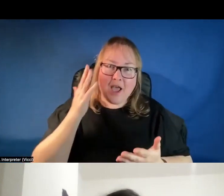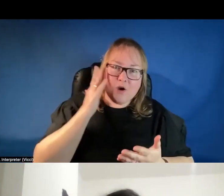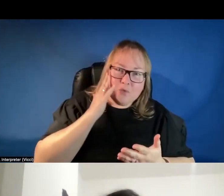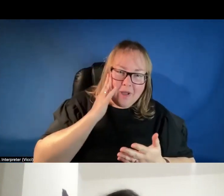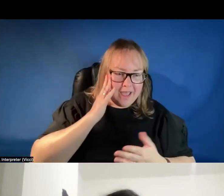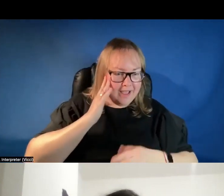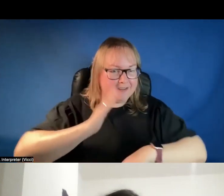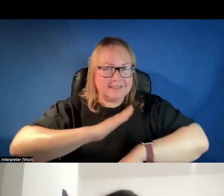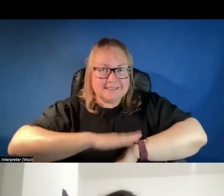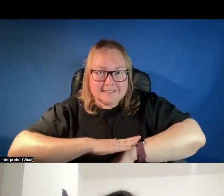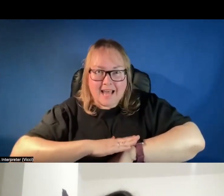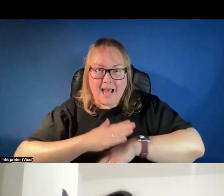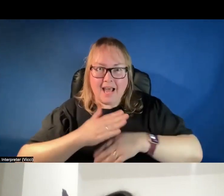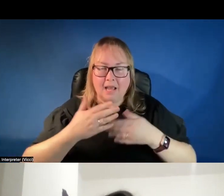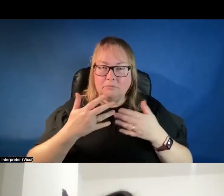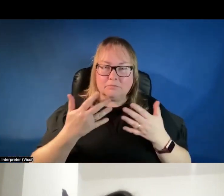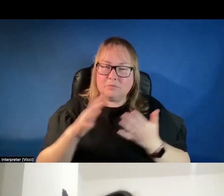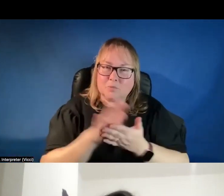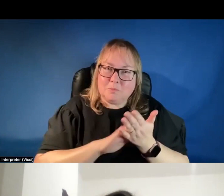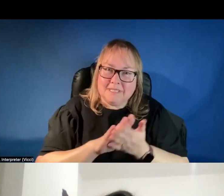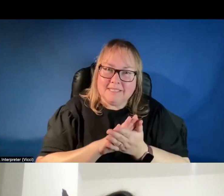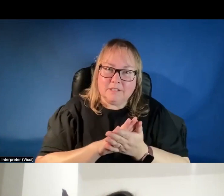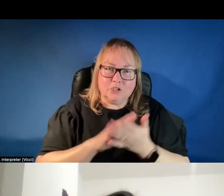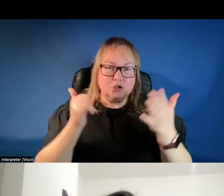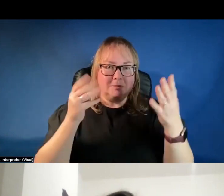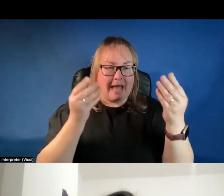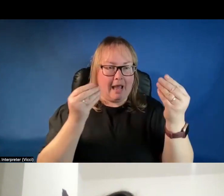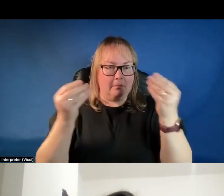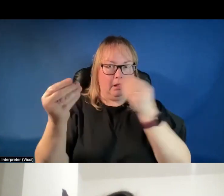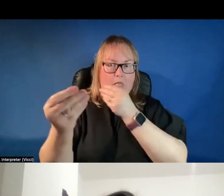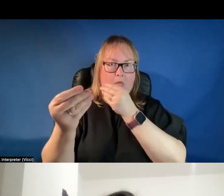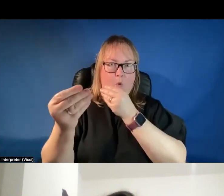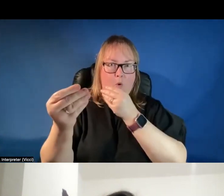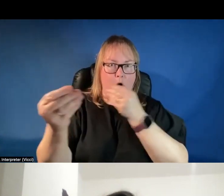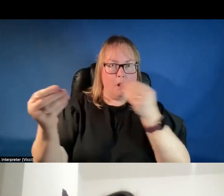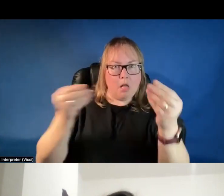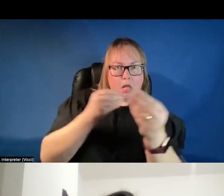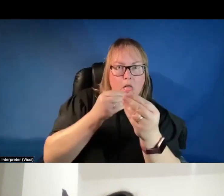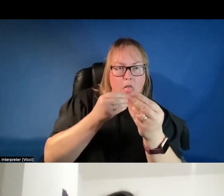all there somewhere. Some of them might have been